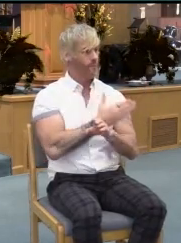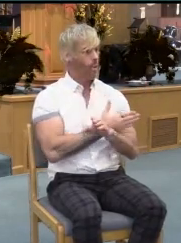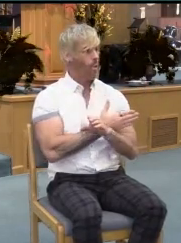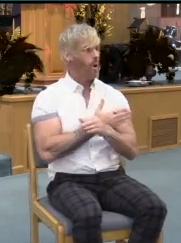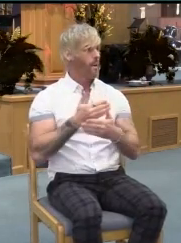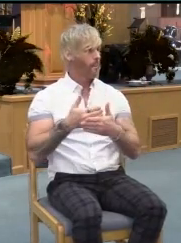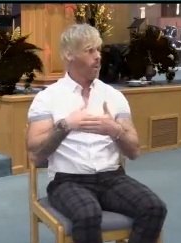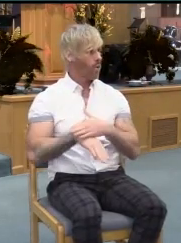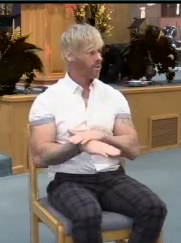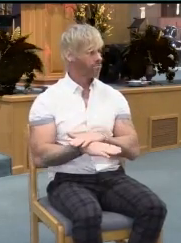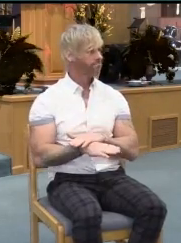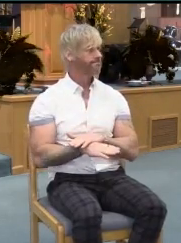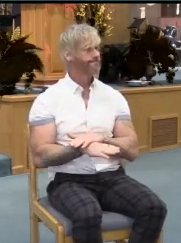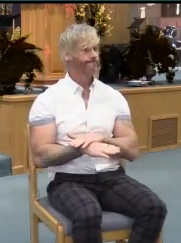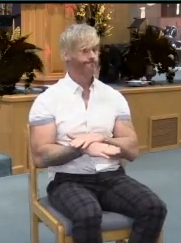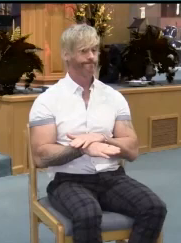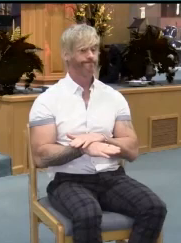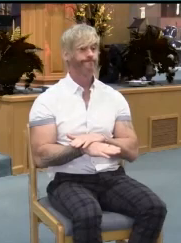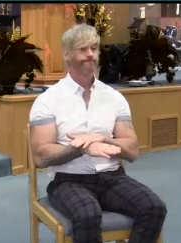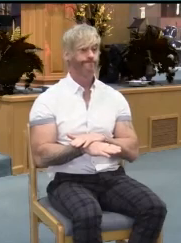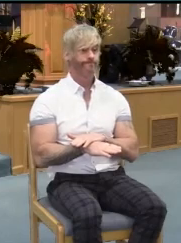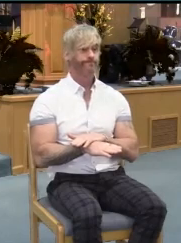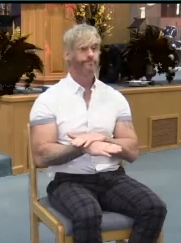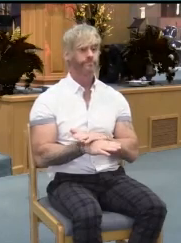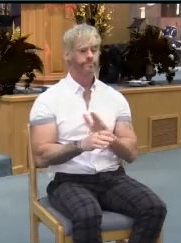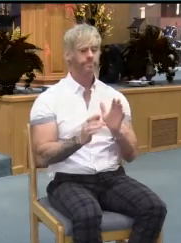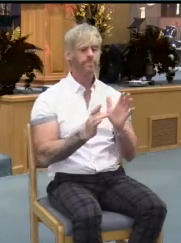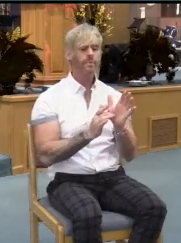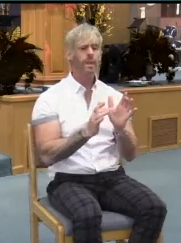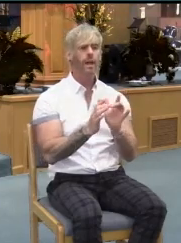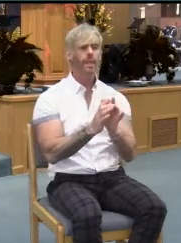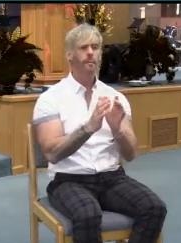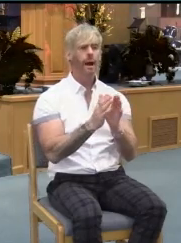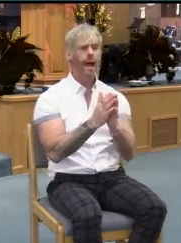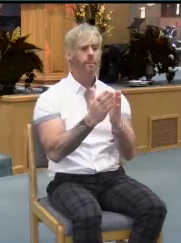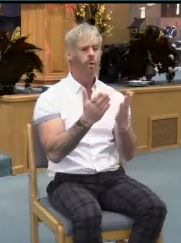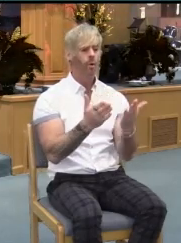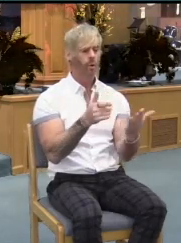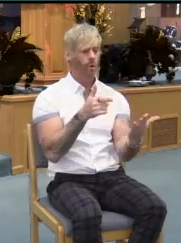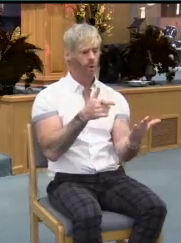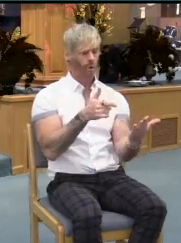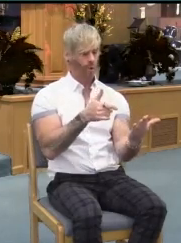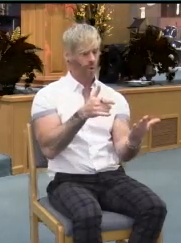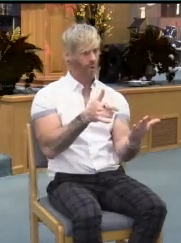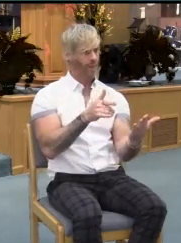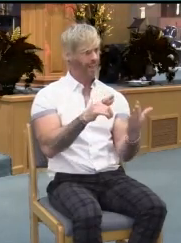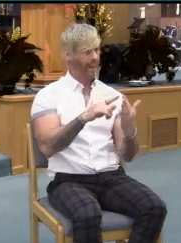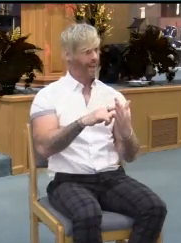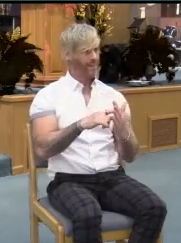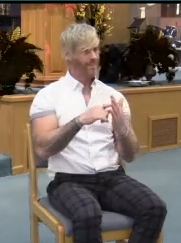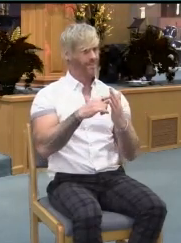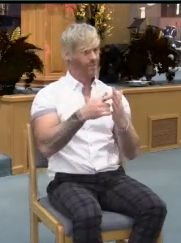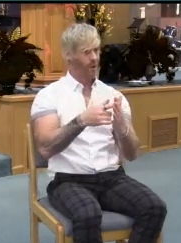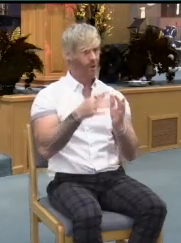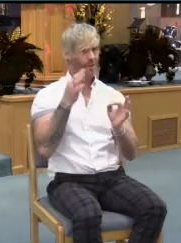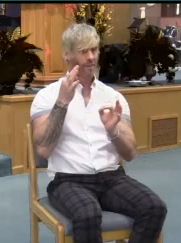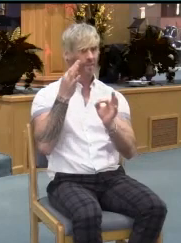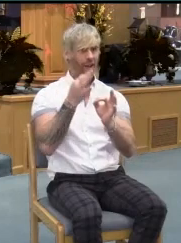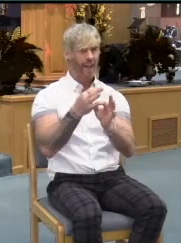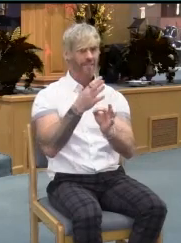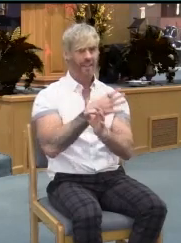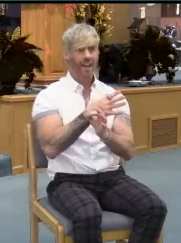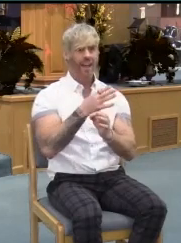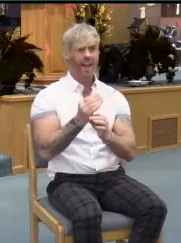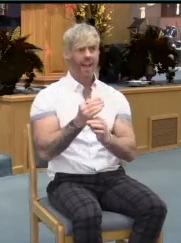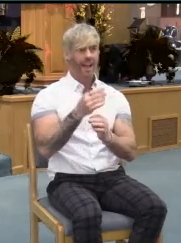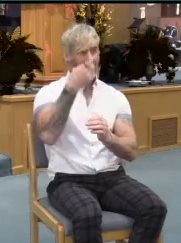If there's anything in the Bible that invokes faith in believing that the Bible is the Word of God,